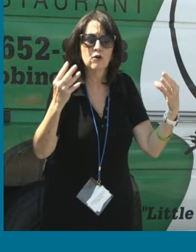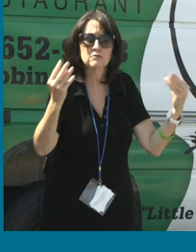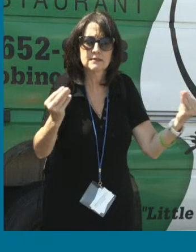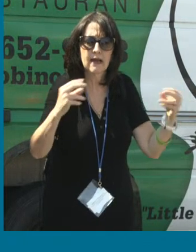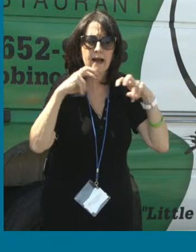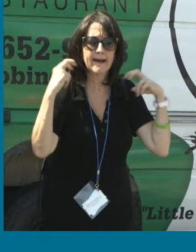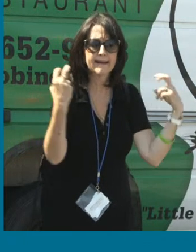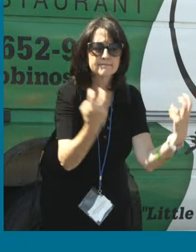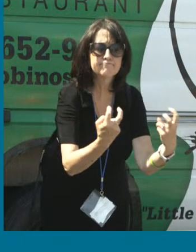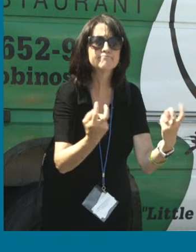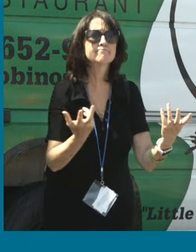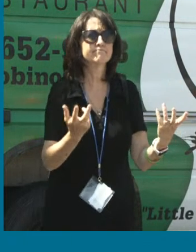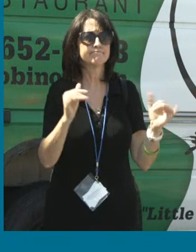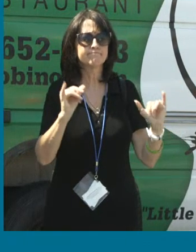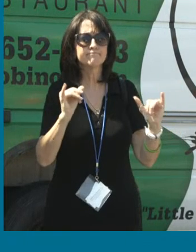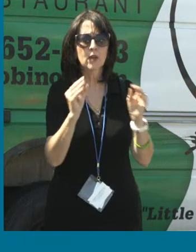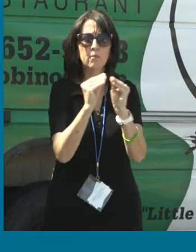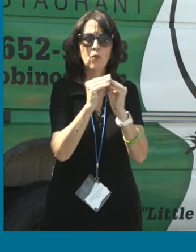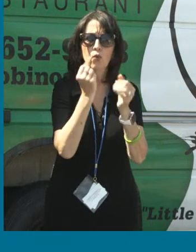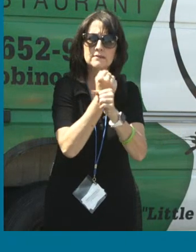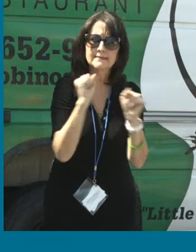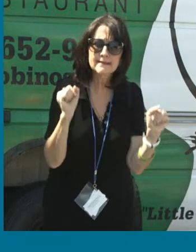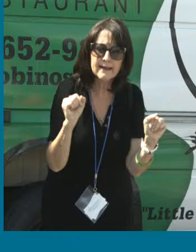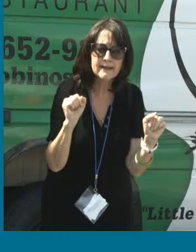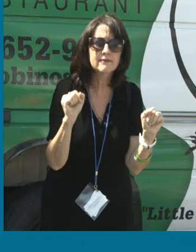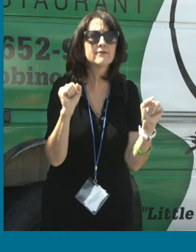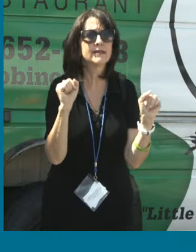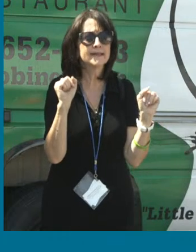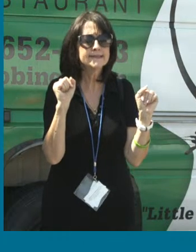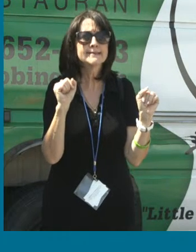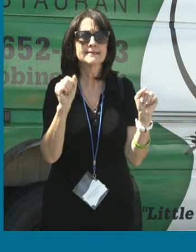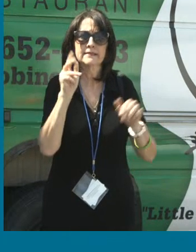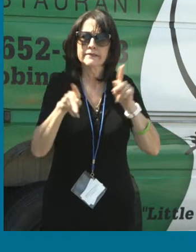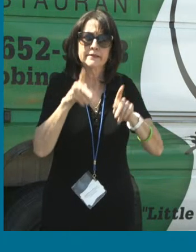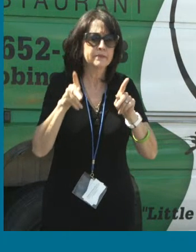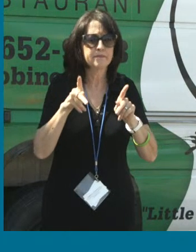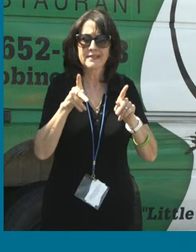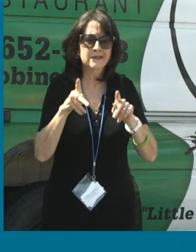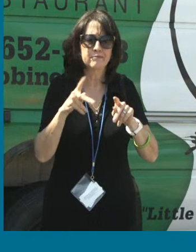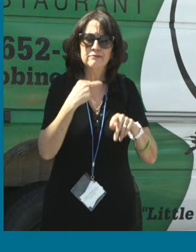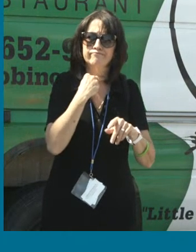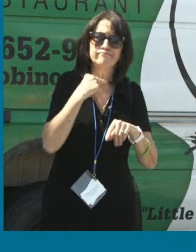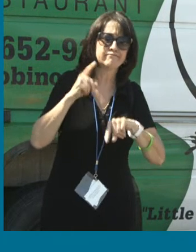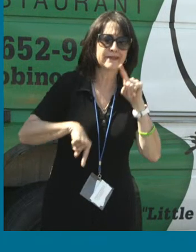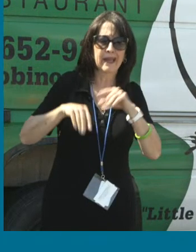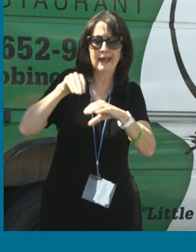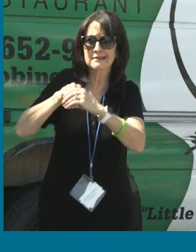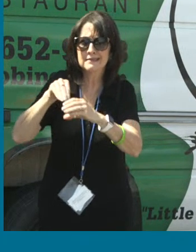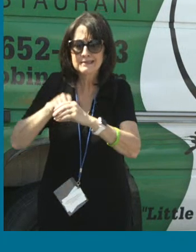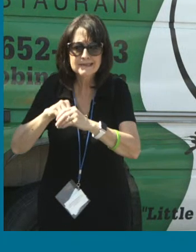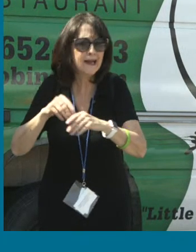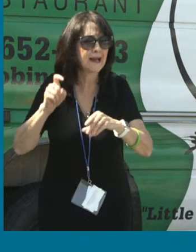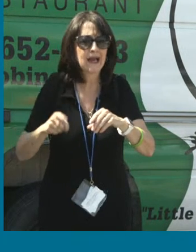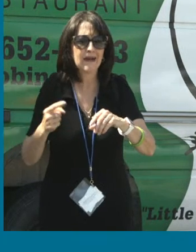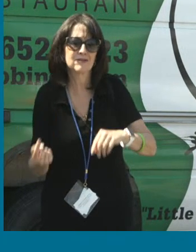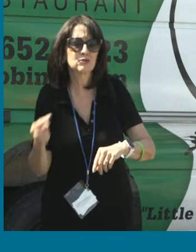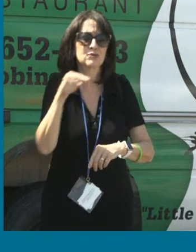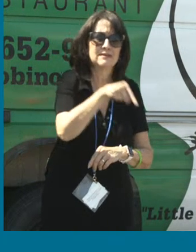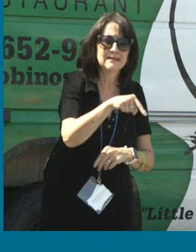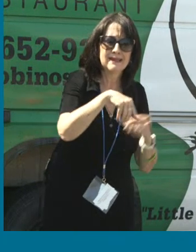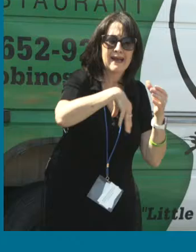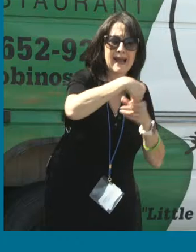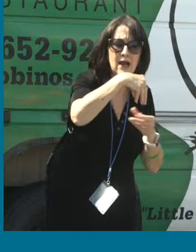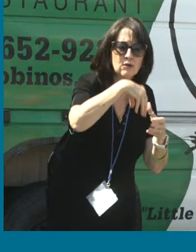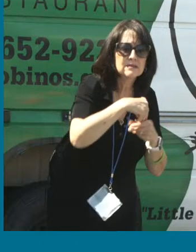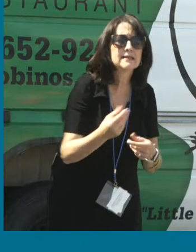space, to make up for capacity that they were losing indoors, off-premises sales of alcohol, to go with take-out